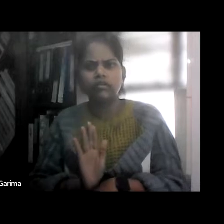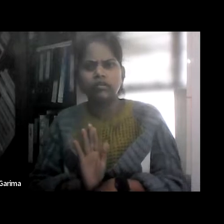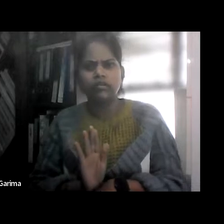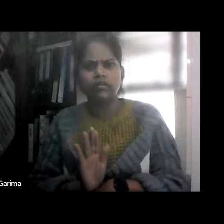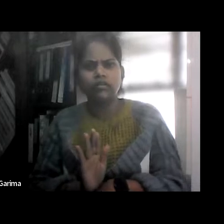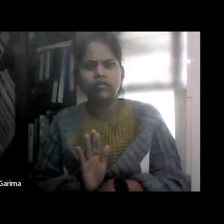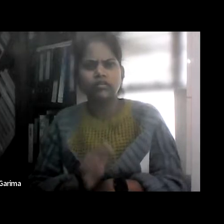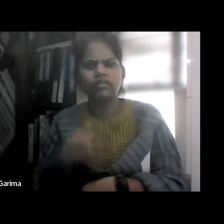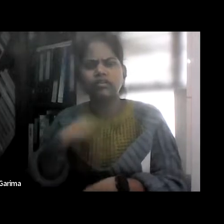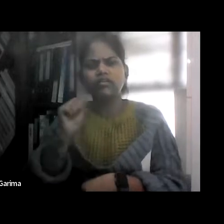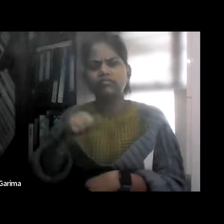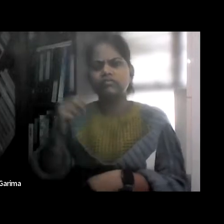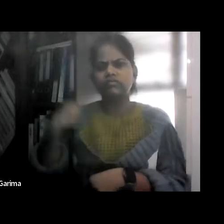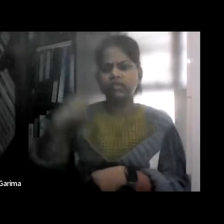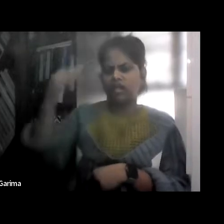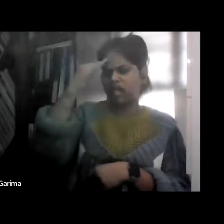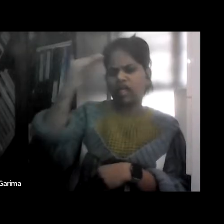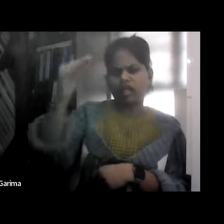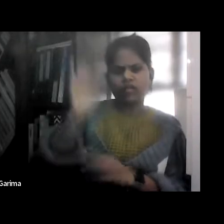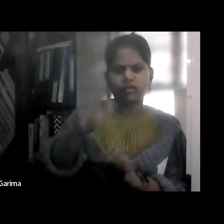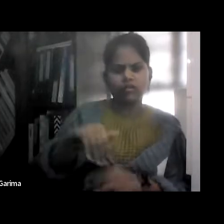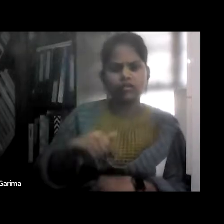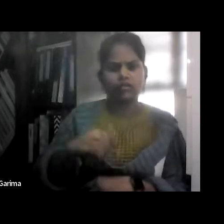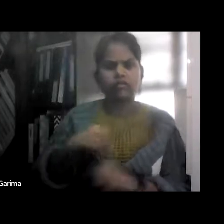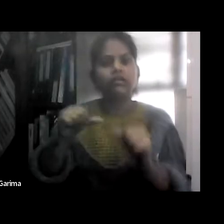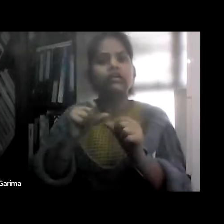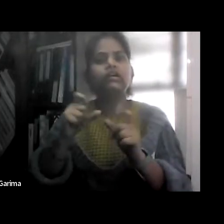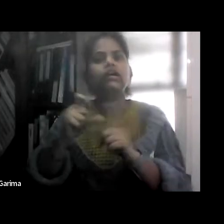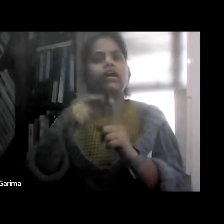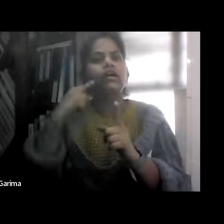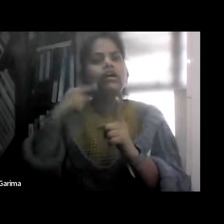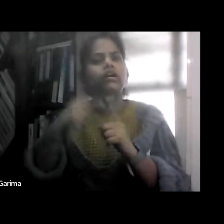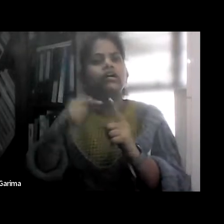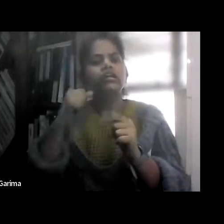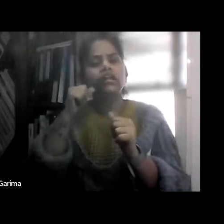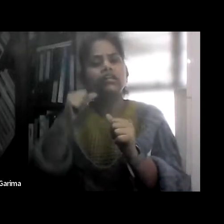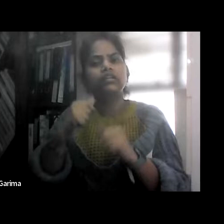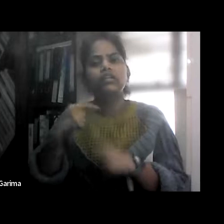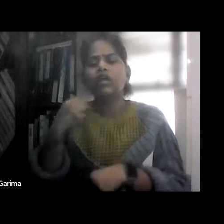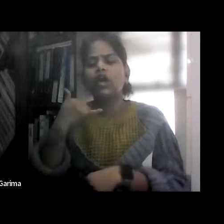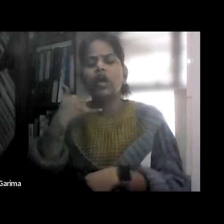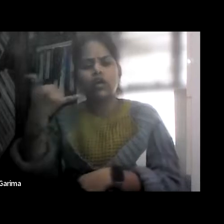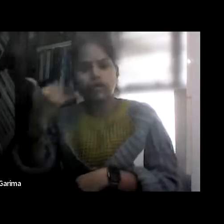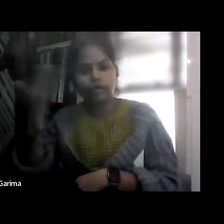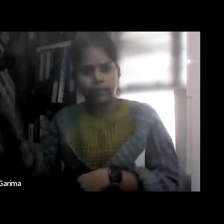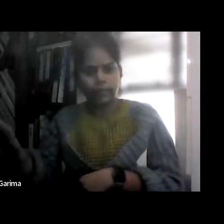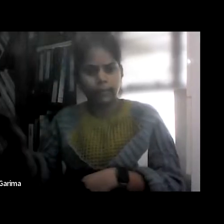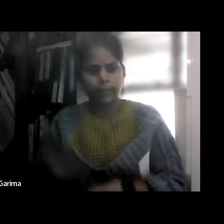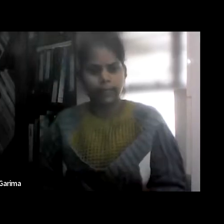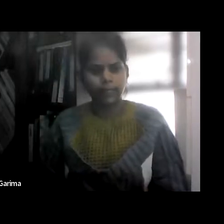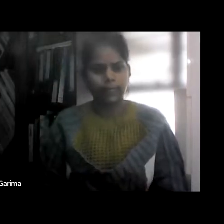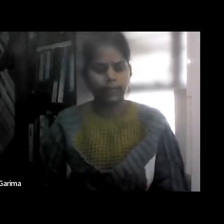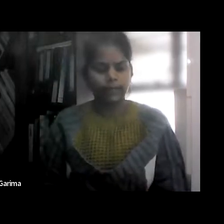here. Aditi, if you Shall could we? message her, contact her.